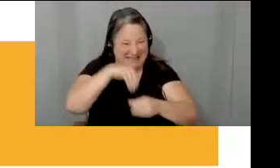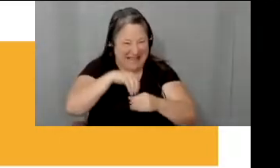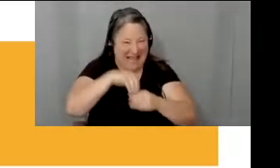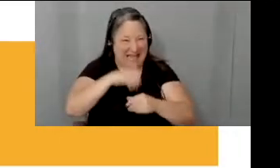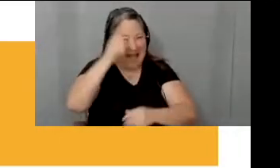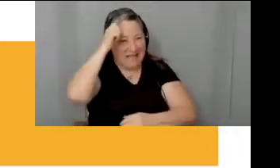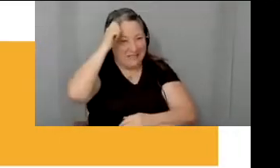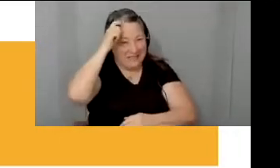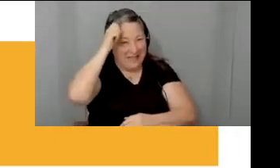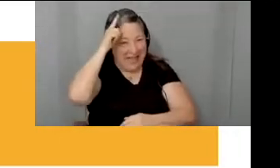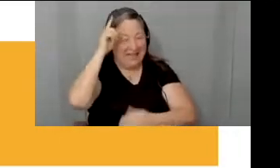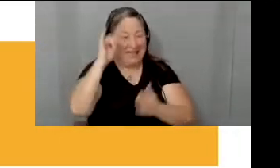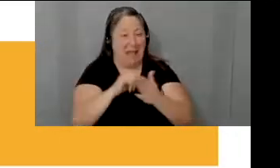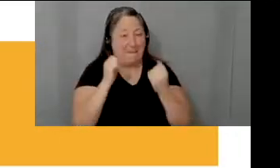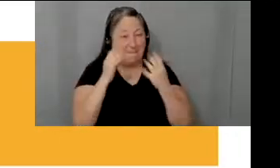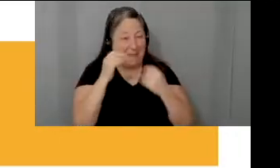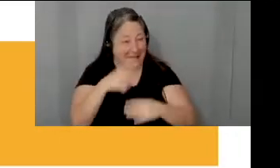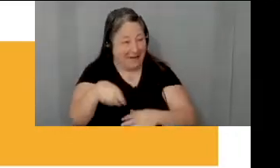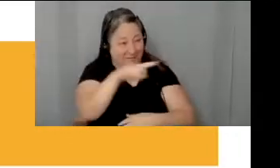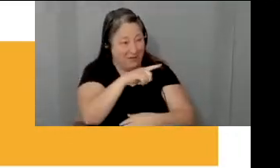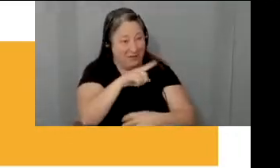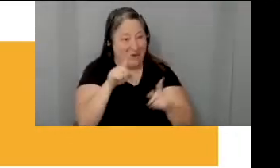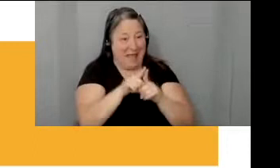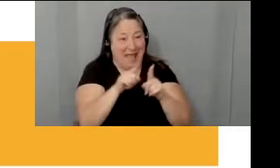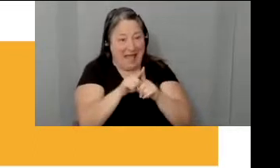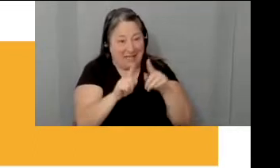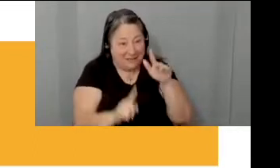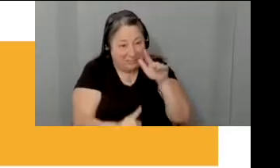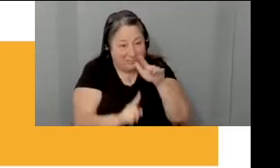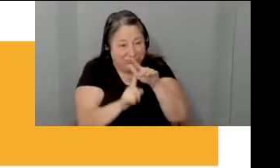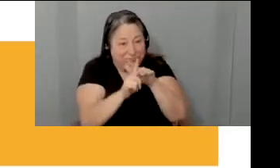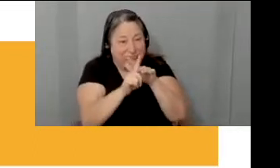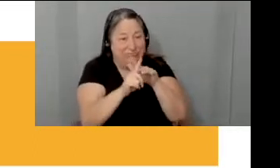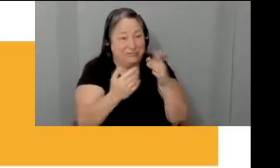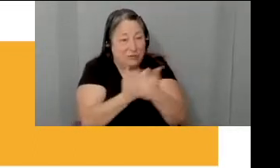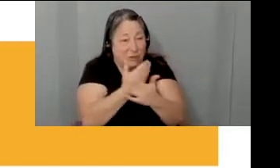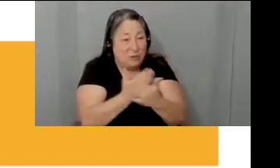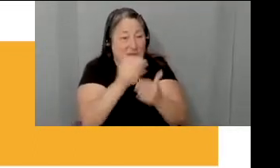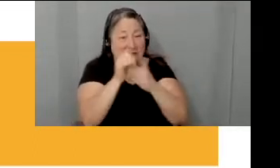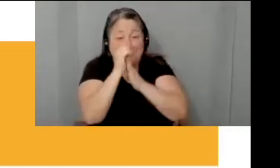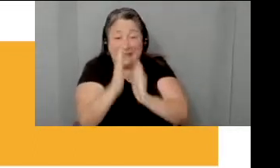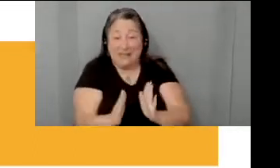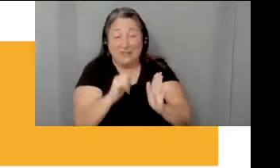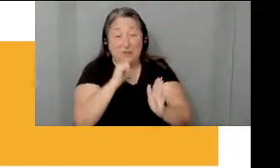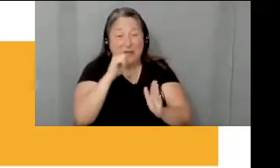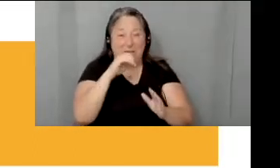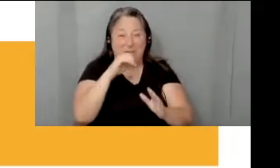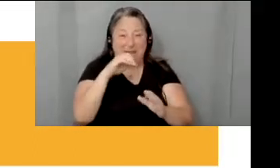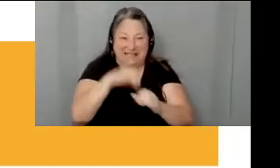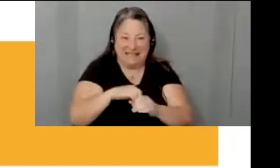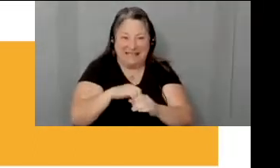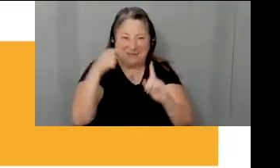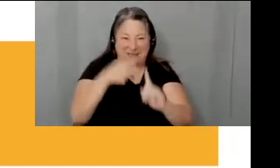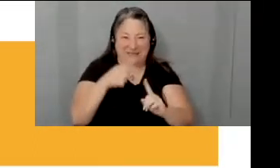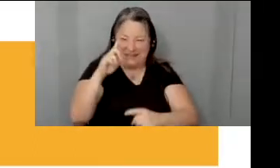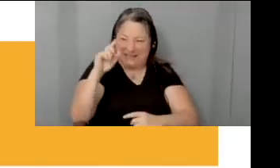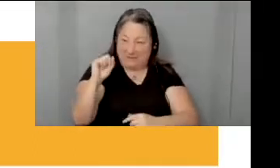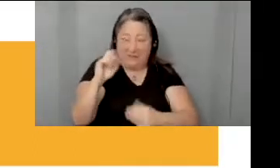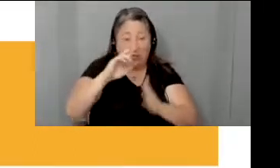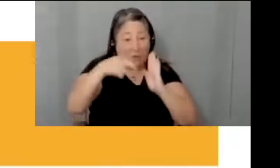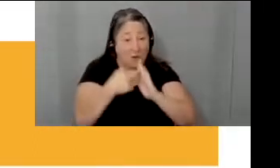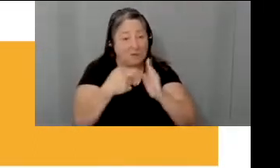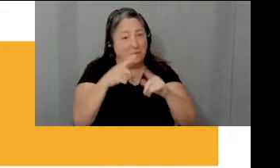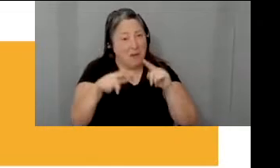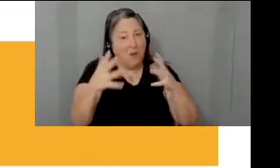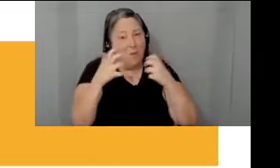understanding that many of you as budding leaders will not be in disability-specific roles, but may wish to push for inclusion. And so